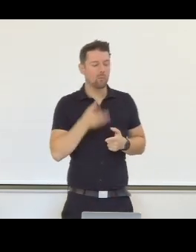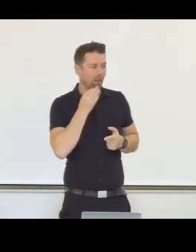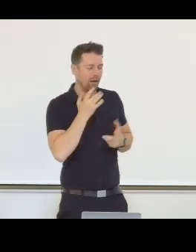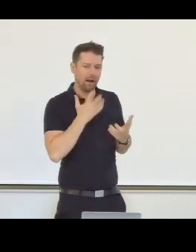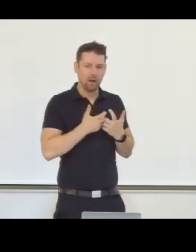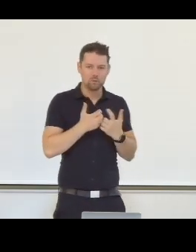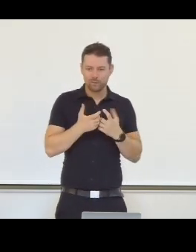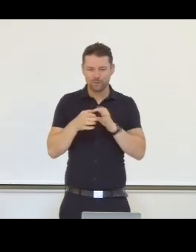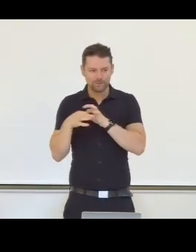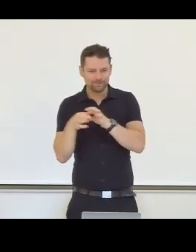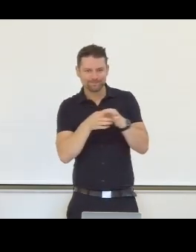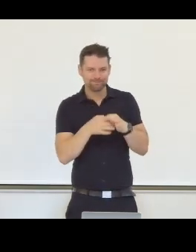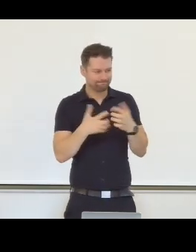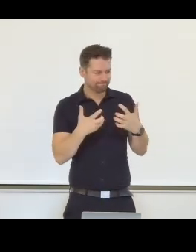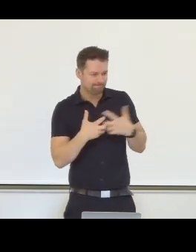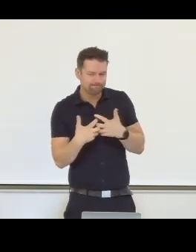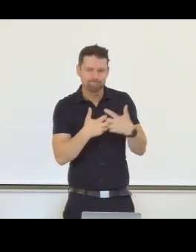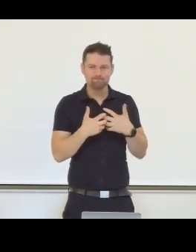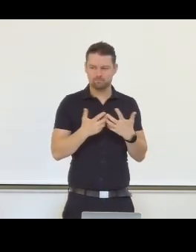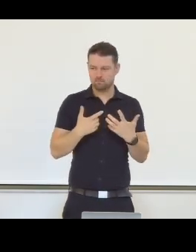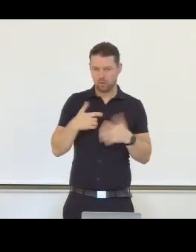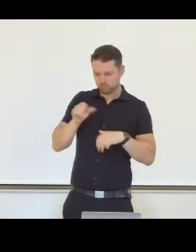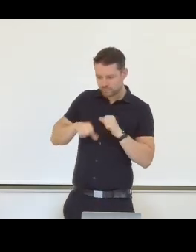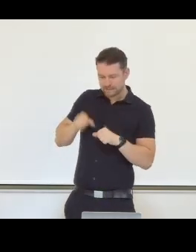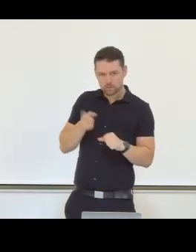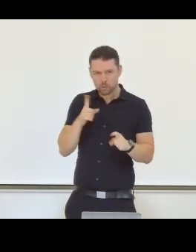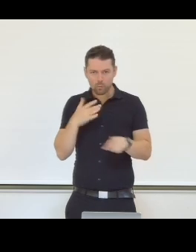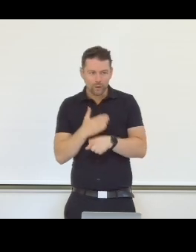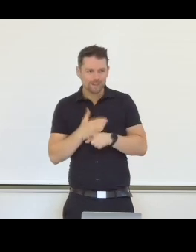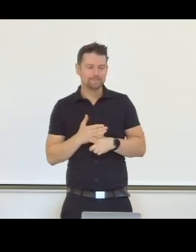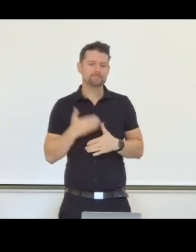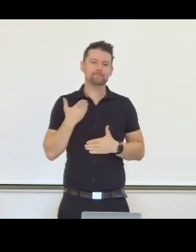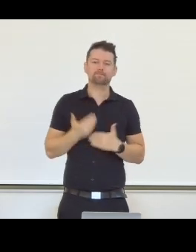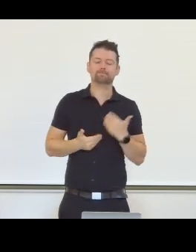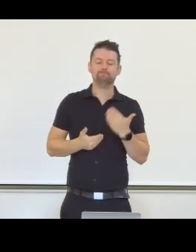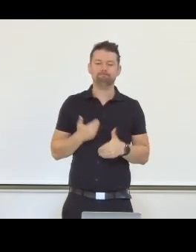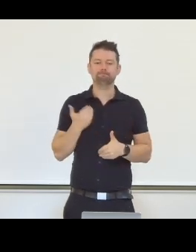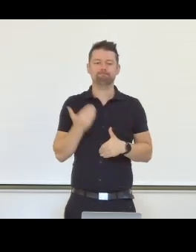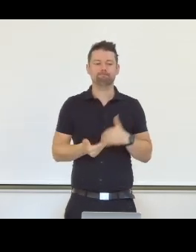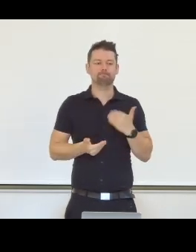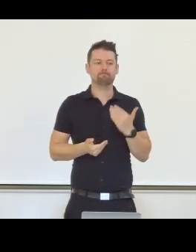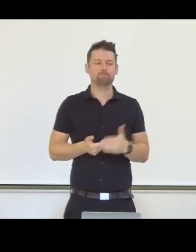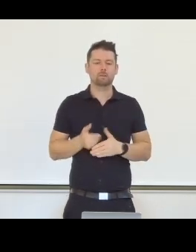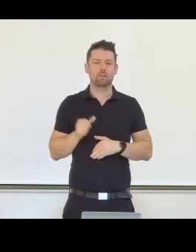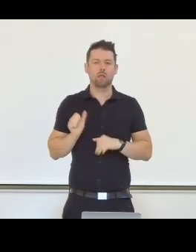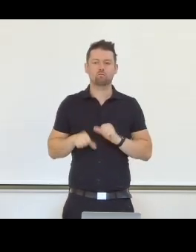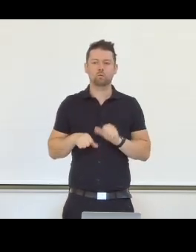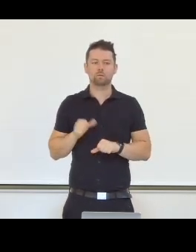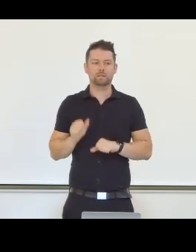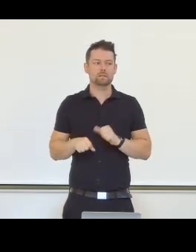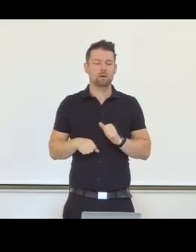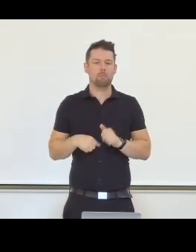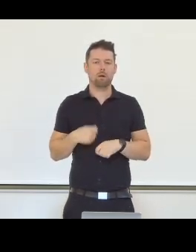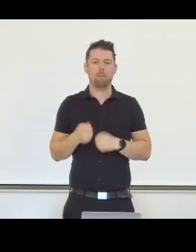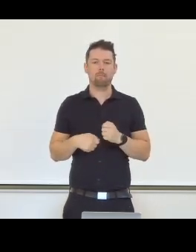together, and we found some routines that would work. And little by little, those routines will become a bit more